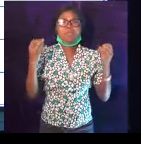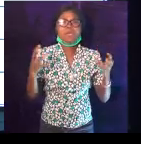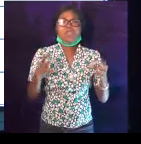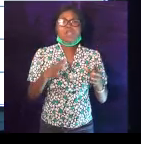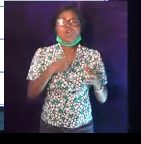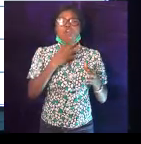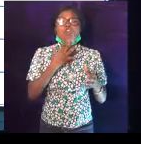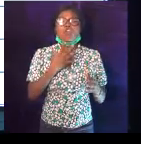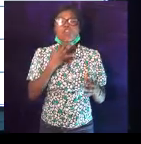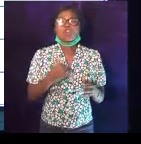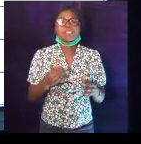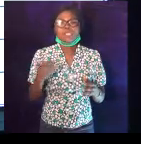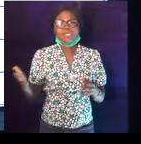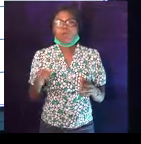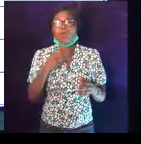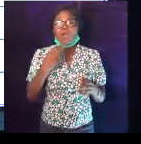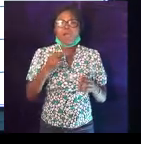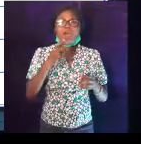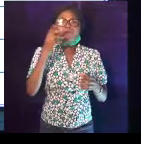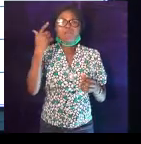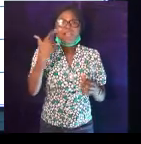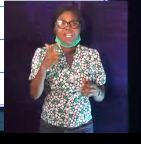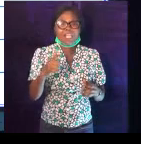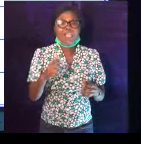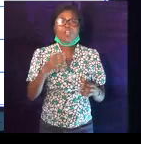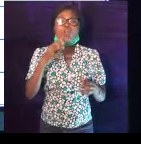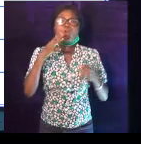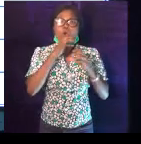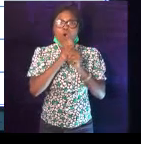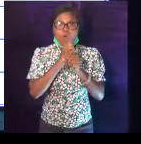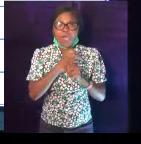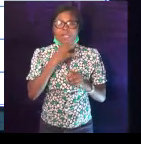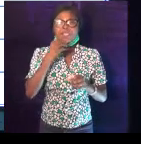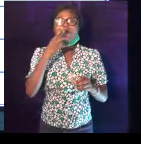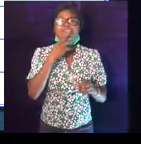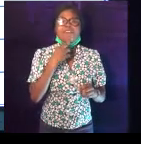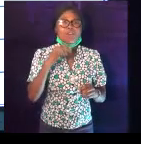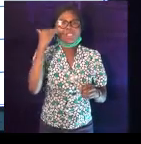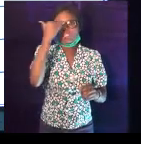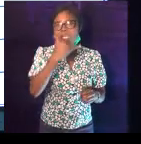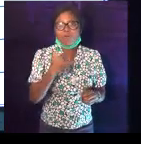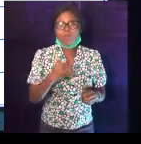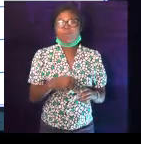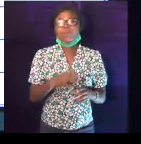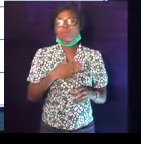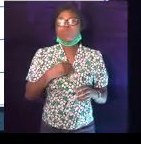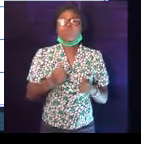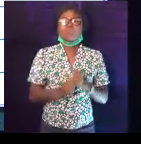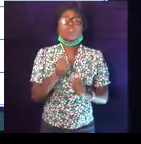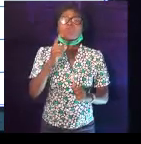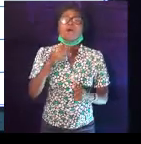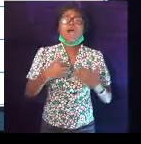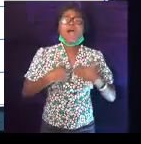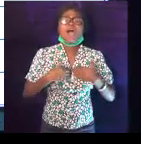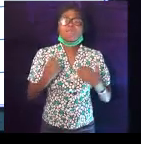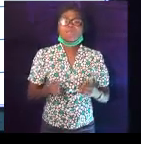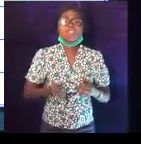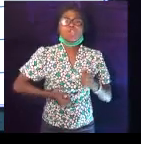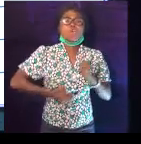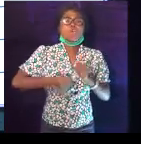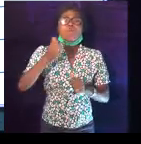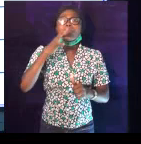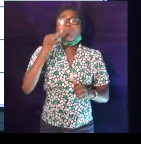many colors here. We have green, we have orange, and we have blue, pink, yellow, red. But which one has the most